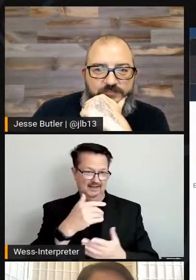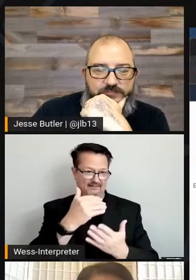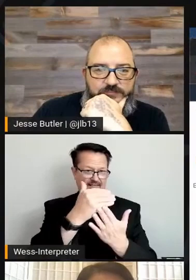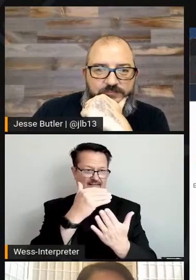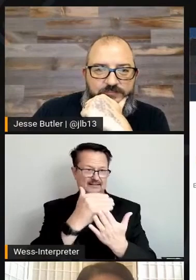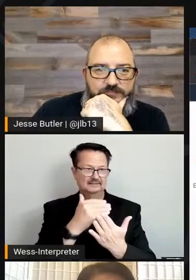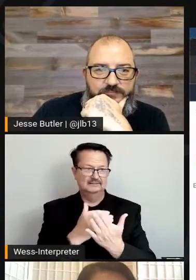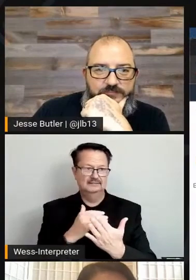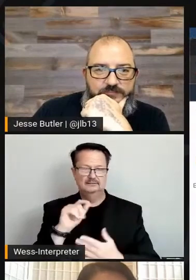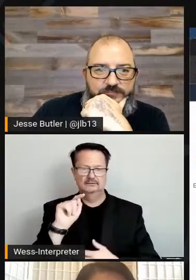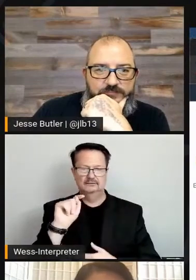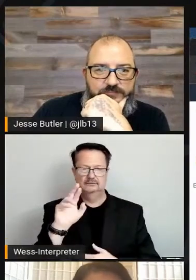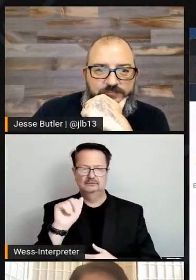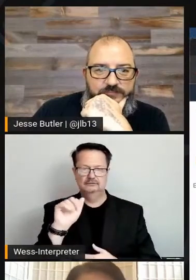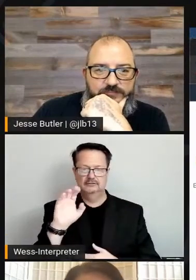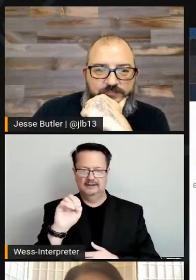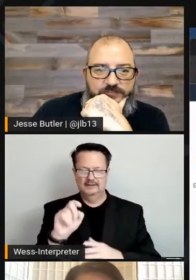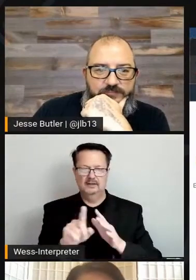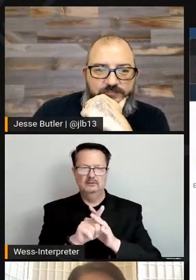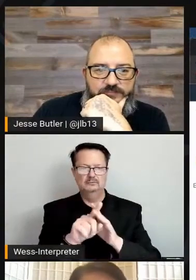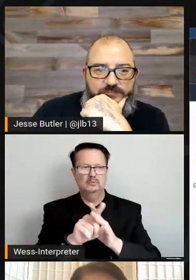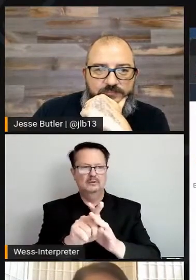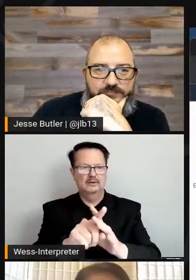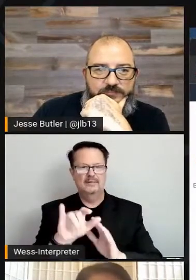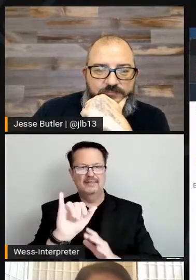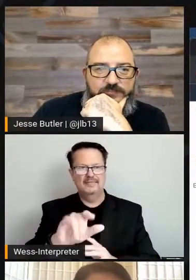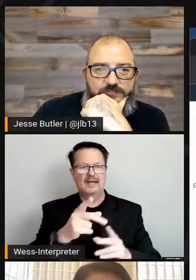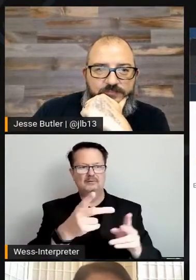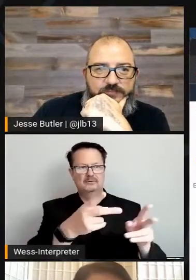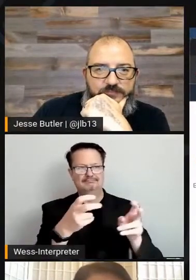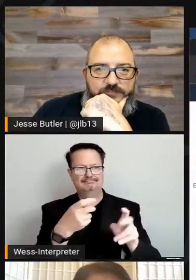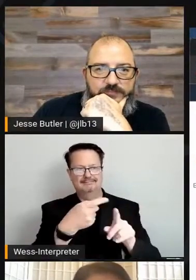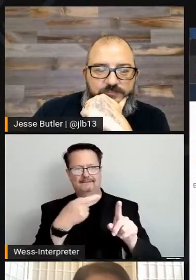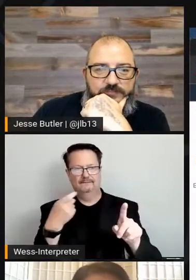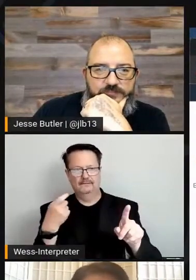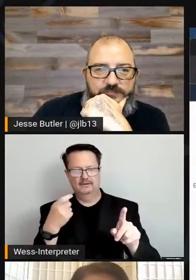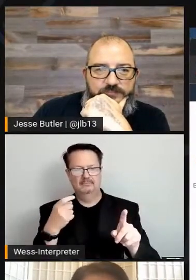showing up, and this is where they're coming from in the URL section.